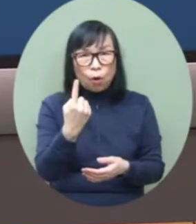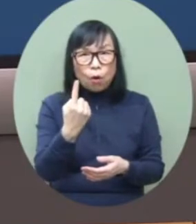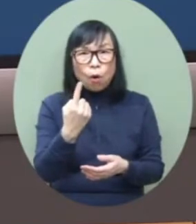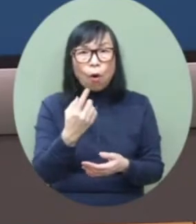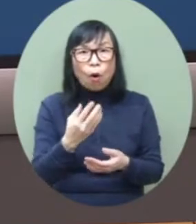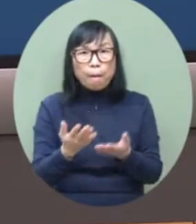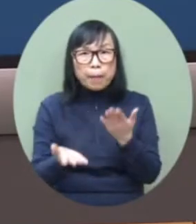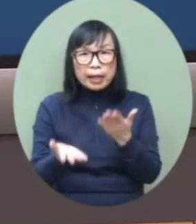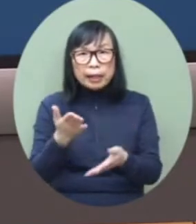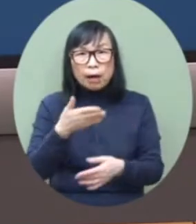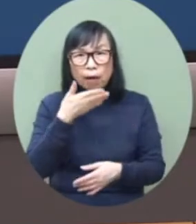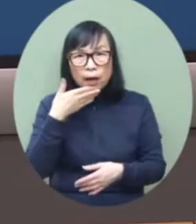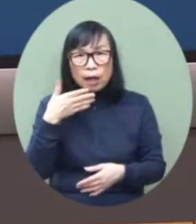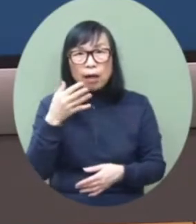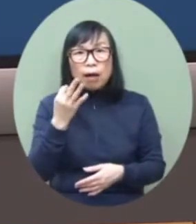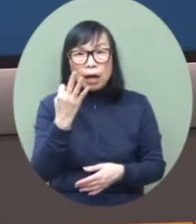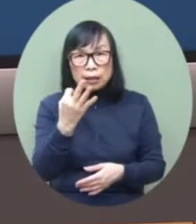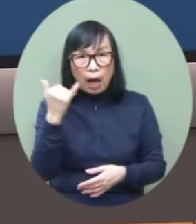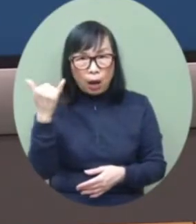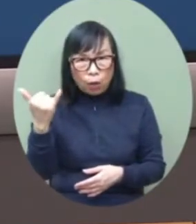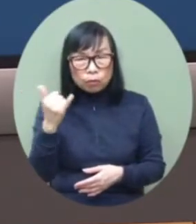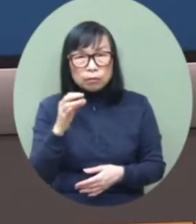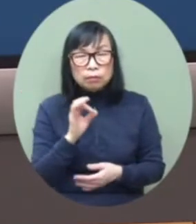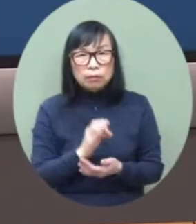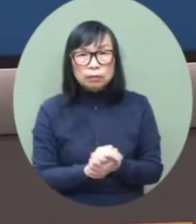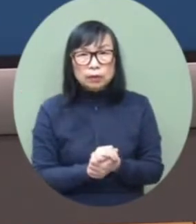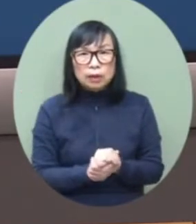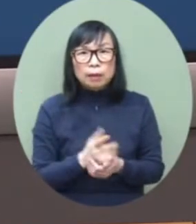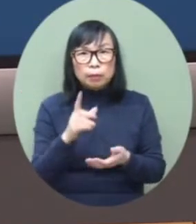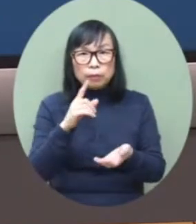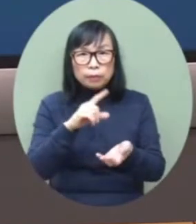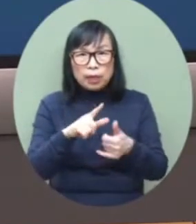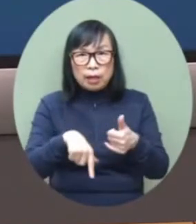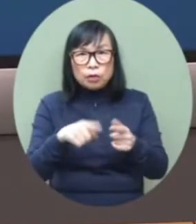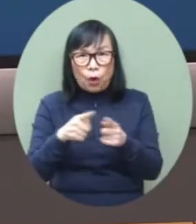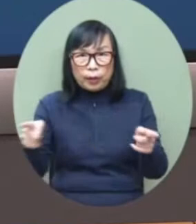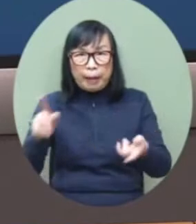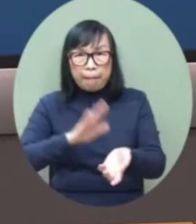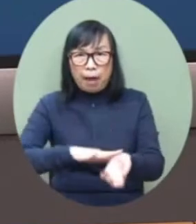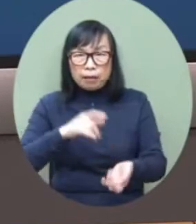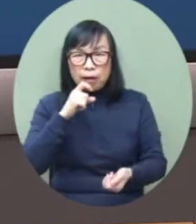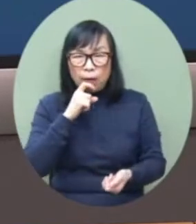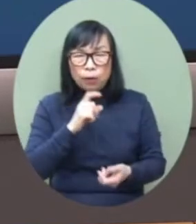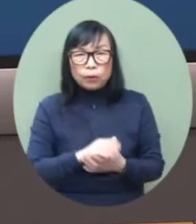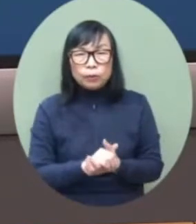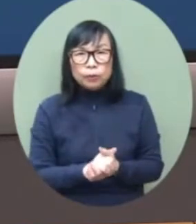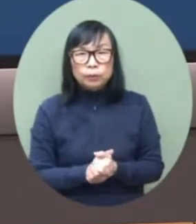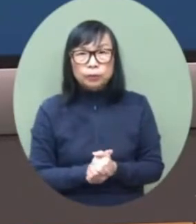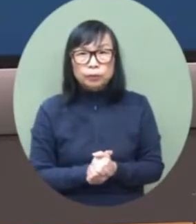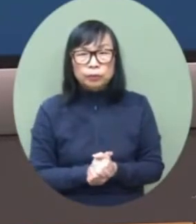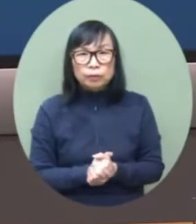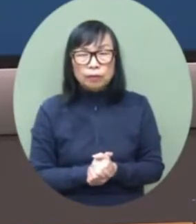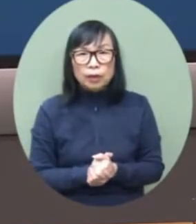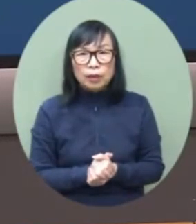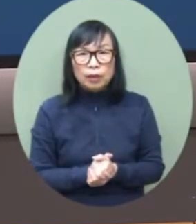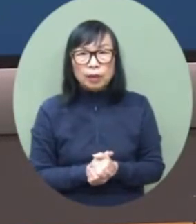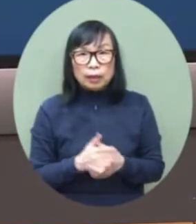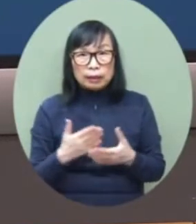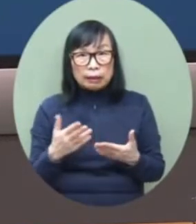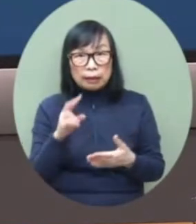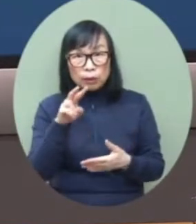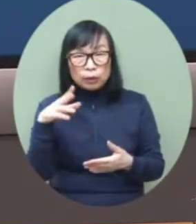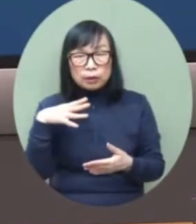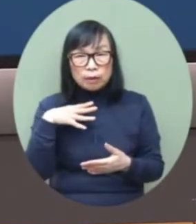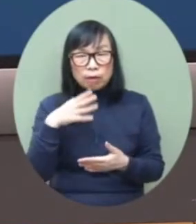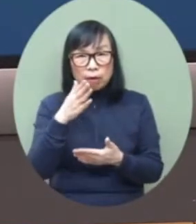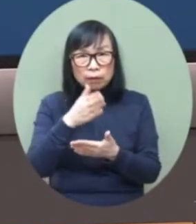citizens. One was a 36-year-old, but that person had chronic illness. We